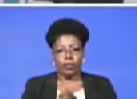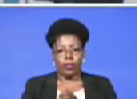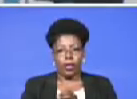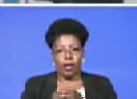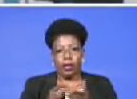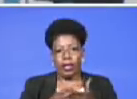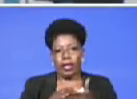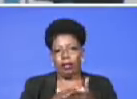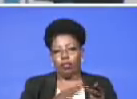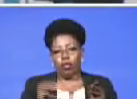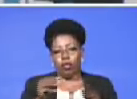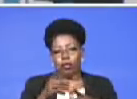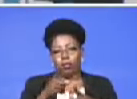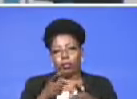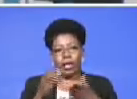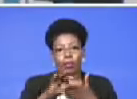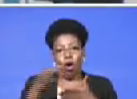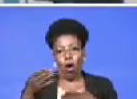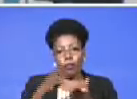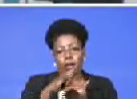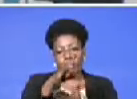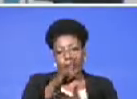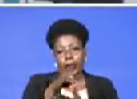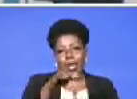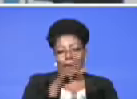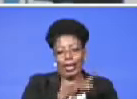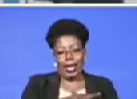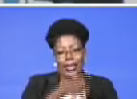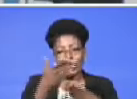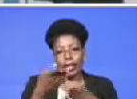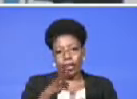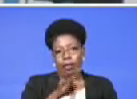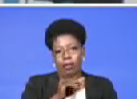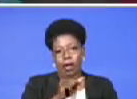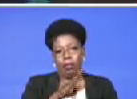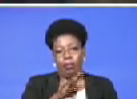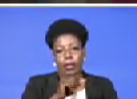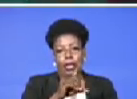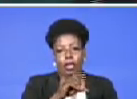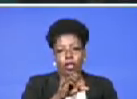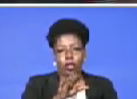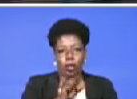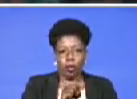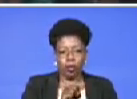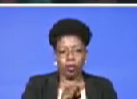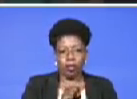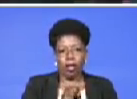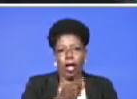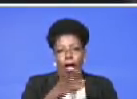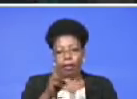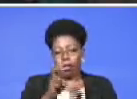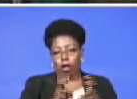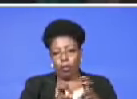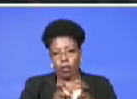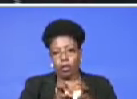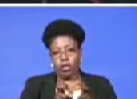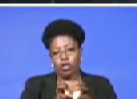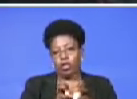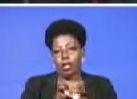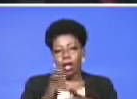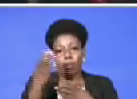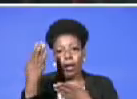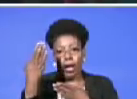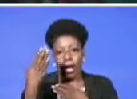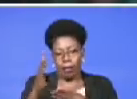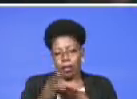they stepped off the plane and landed here in Bridgetown, Barbados. After 4 days of competition, the Bahamas securing its fifth Carifta Swimming Championships in